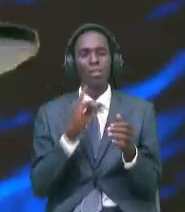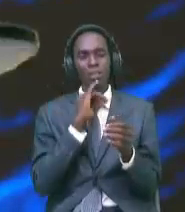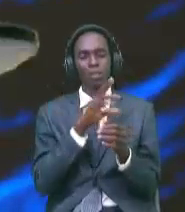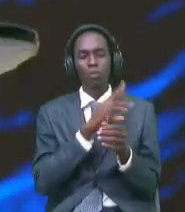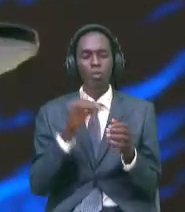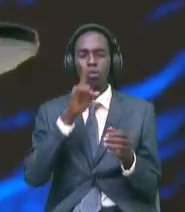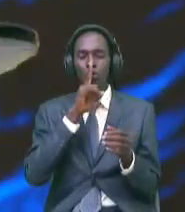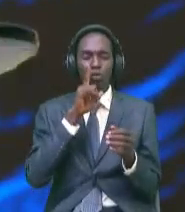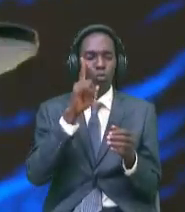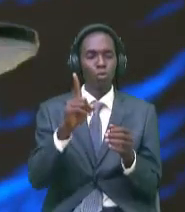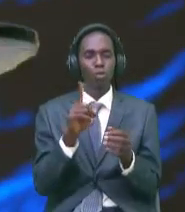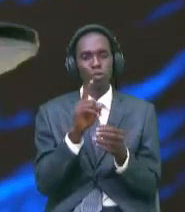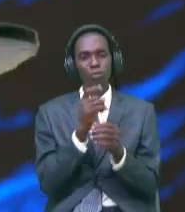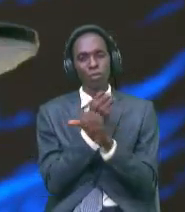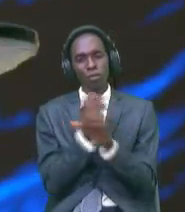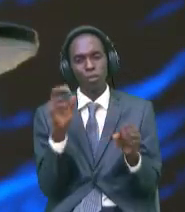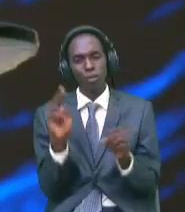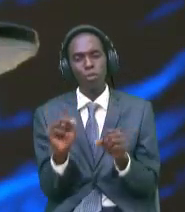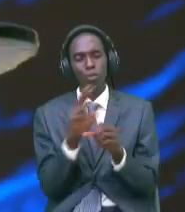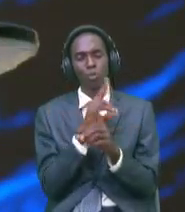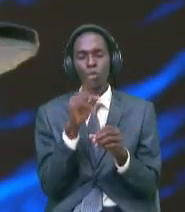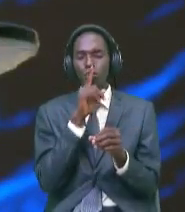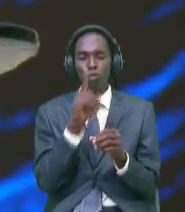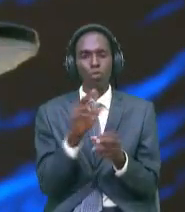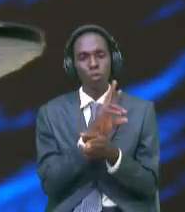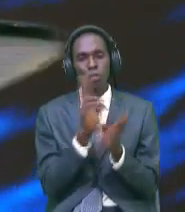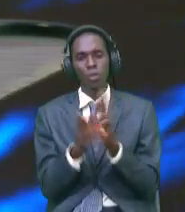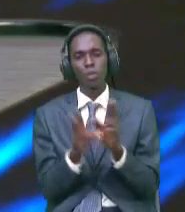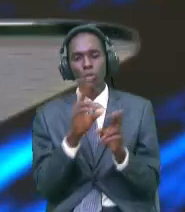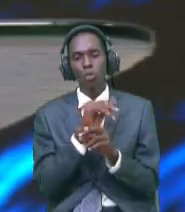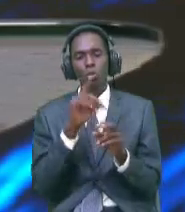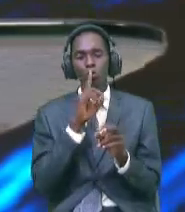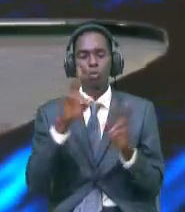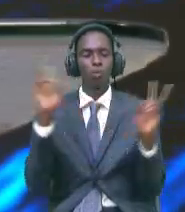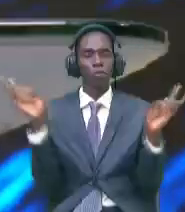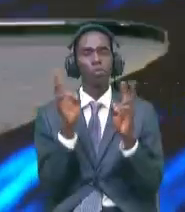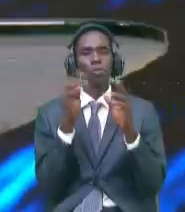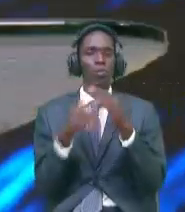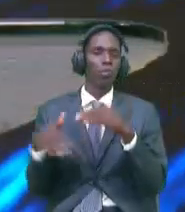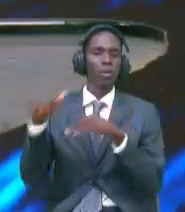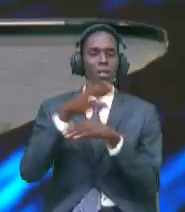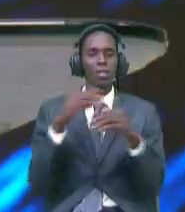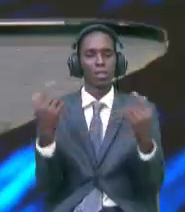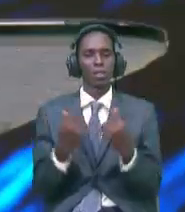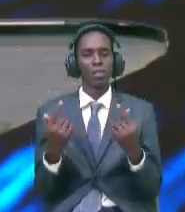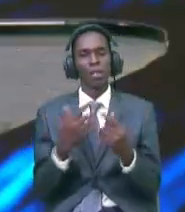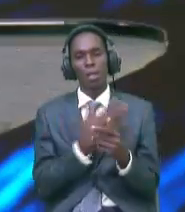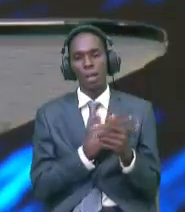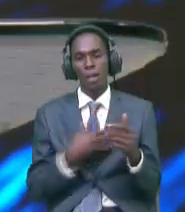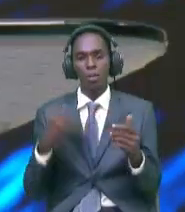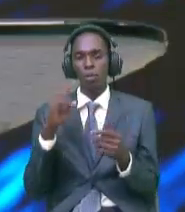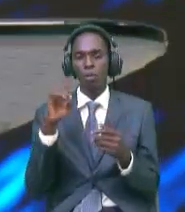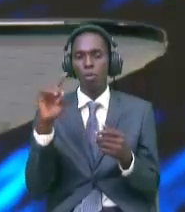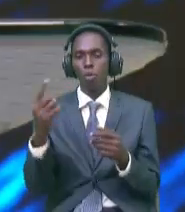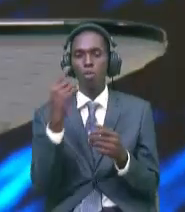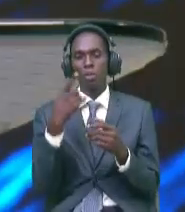no real salvation, no victory over sin, and then Christ comes and only the saints are